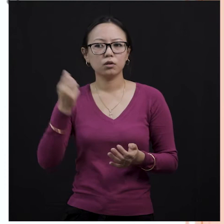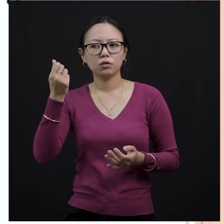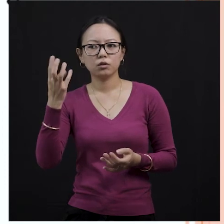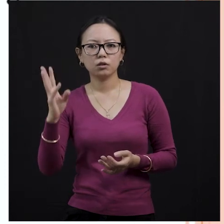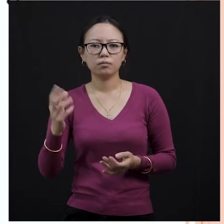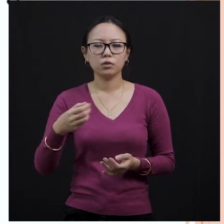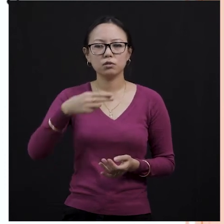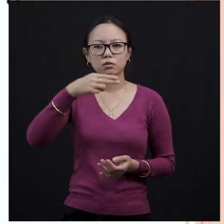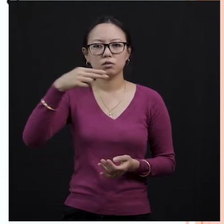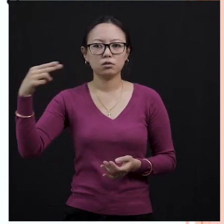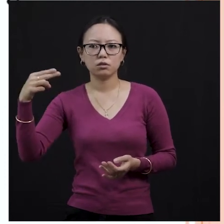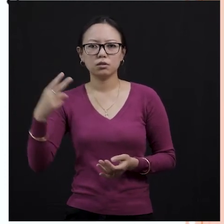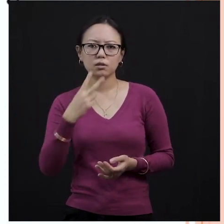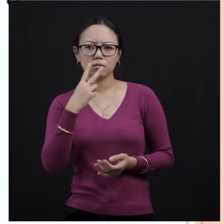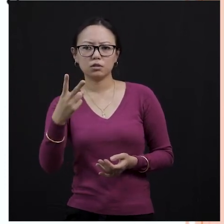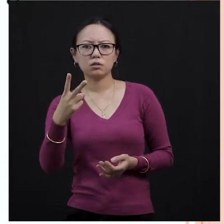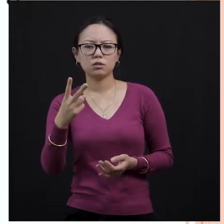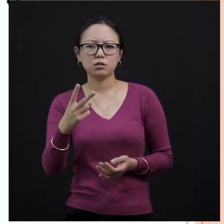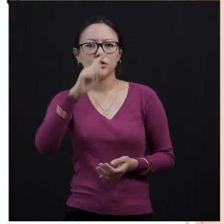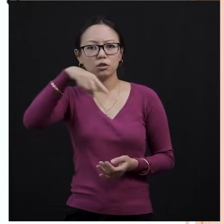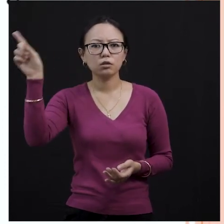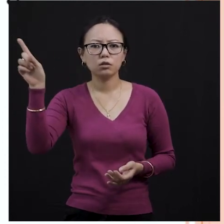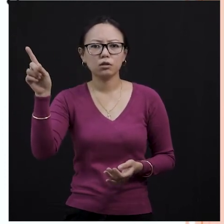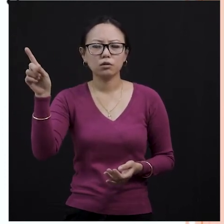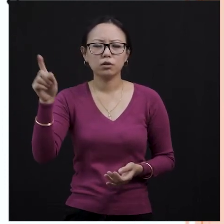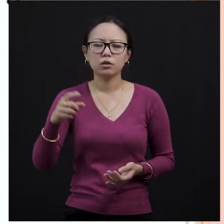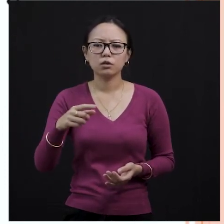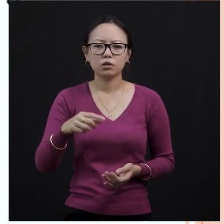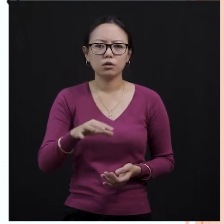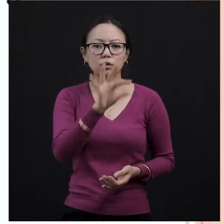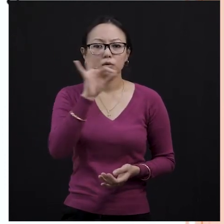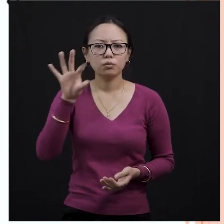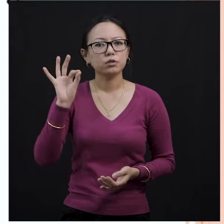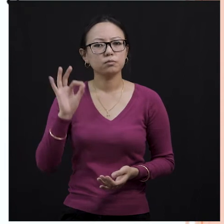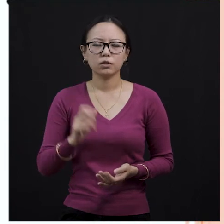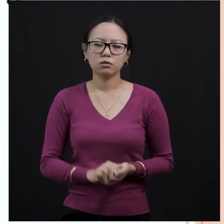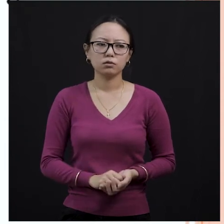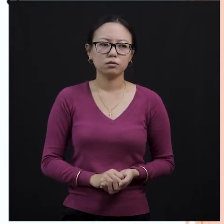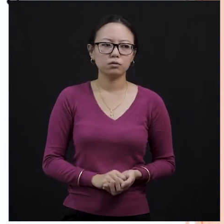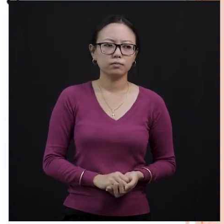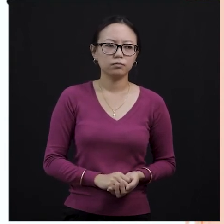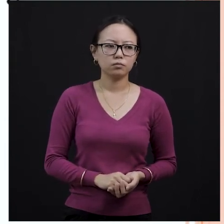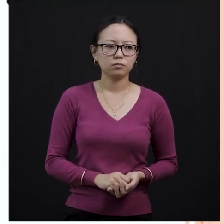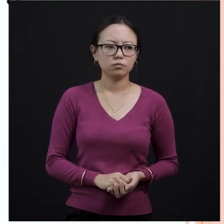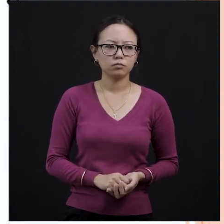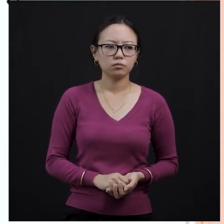the question will look like this. These numbers 2,